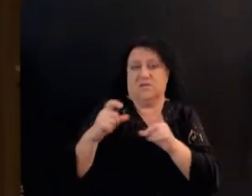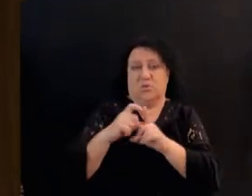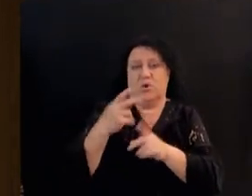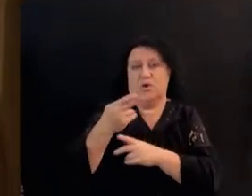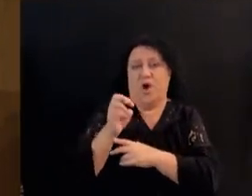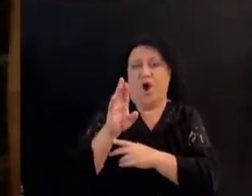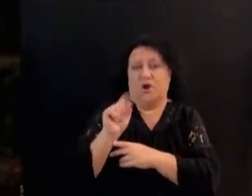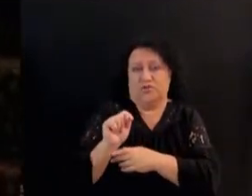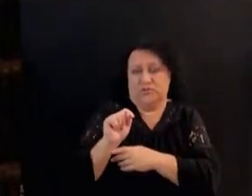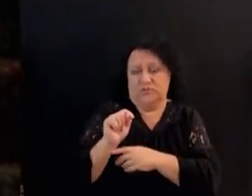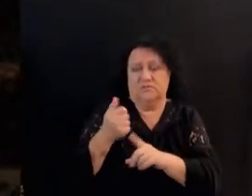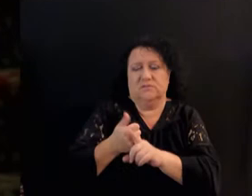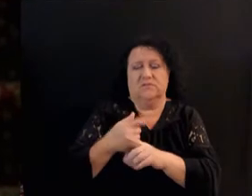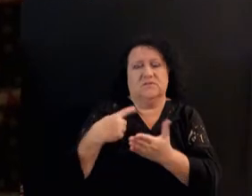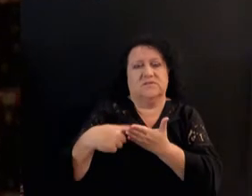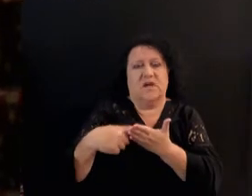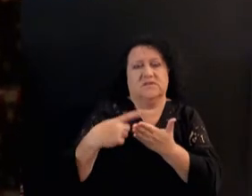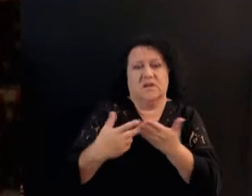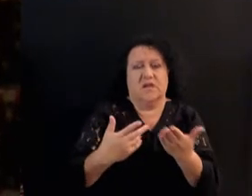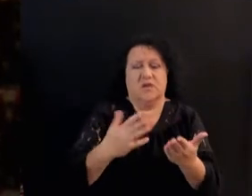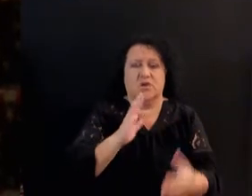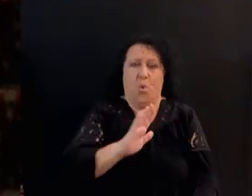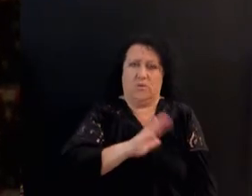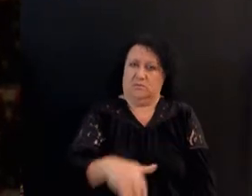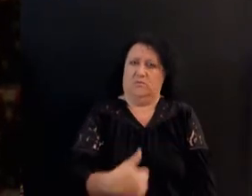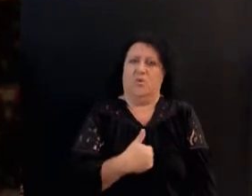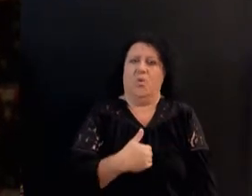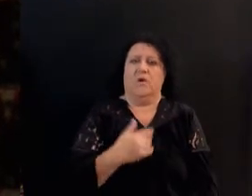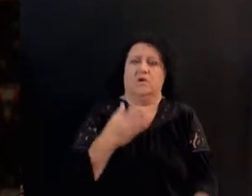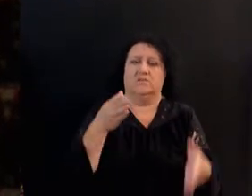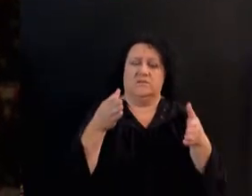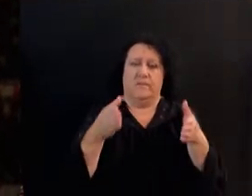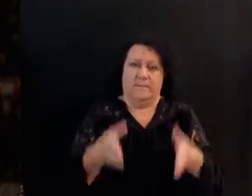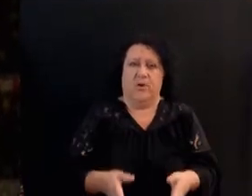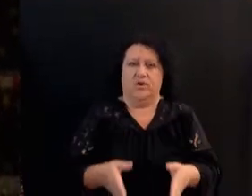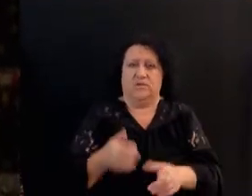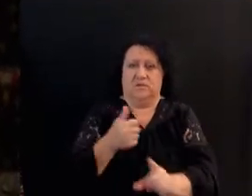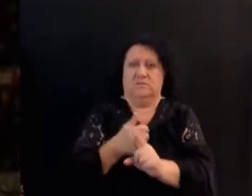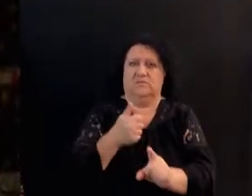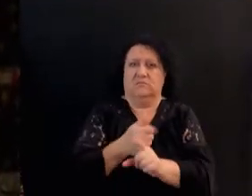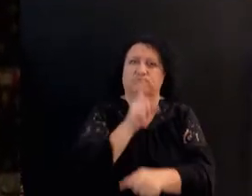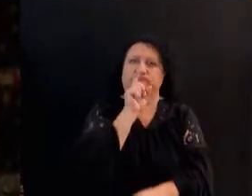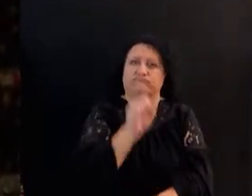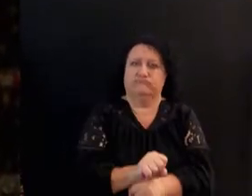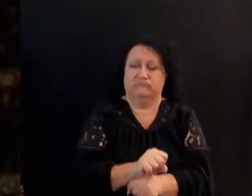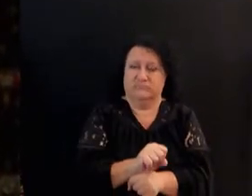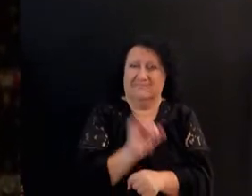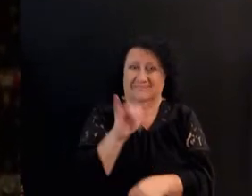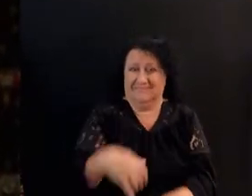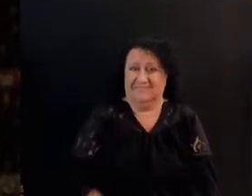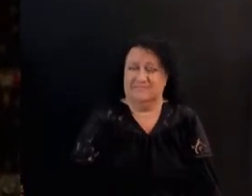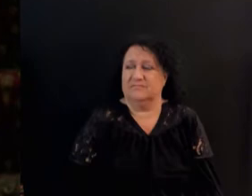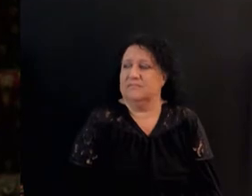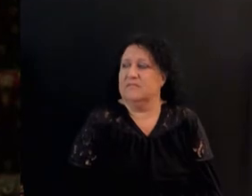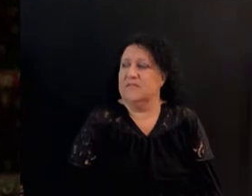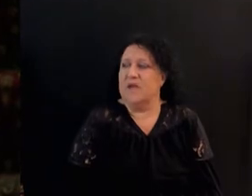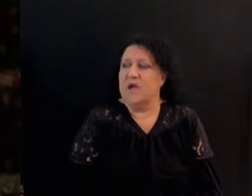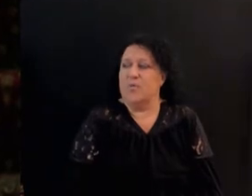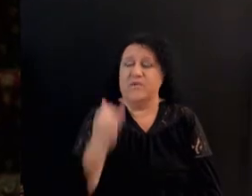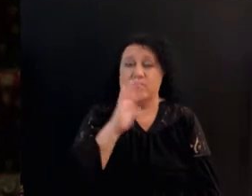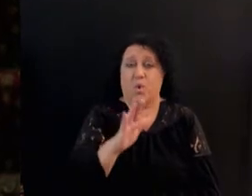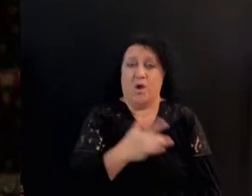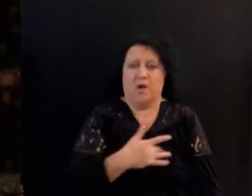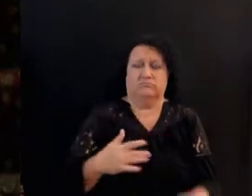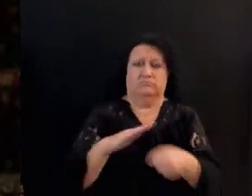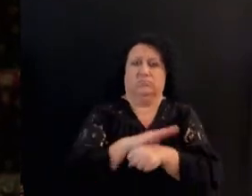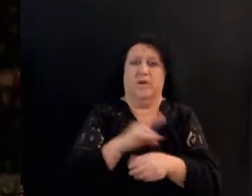you are, the heart of what kind of person you are. And so with your whole heart, it means